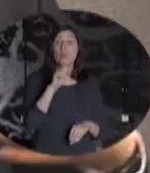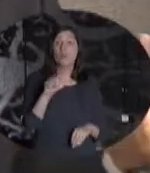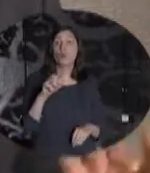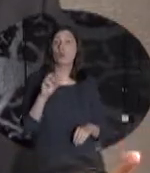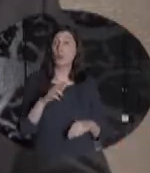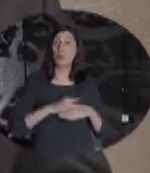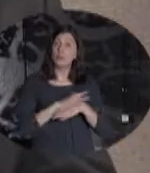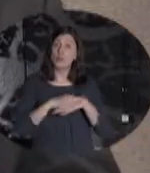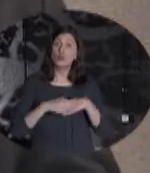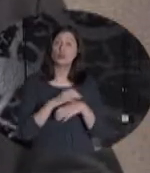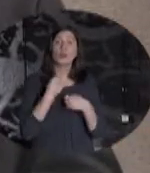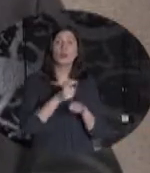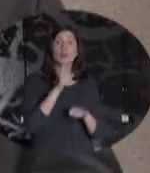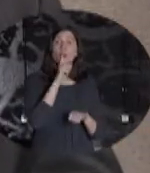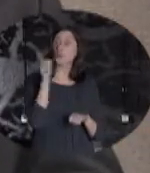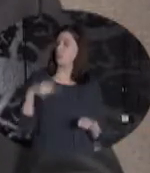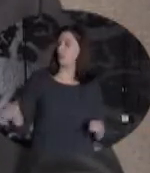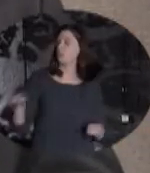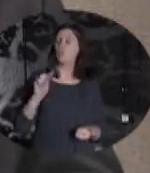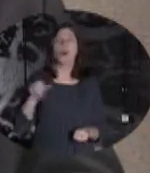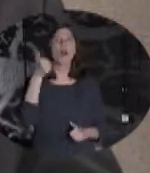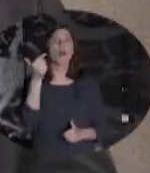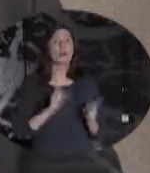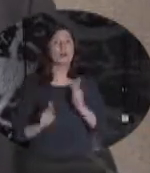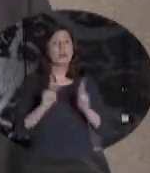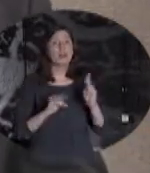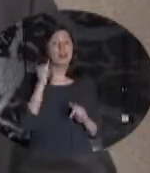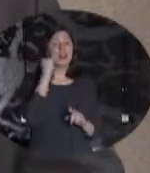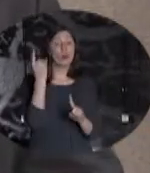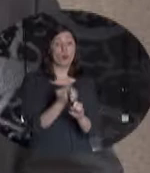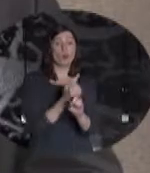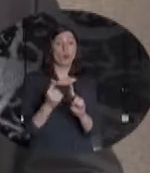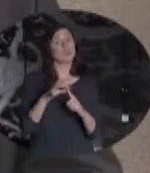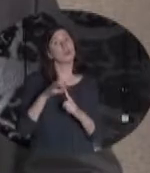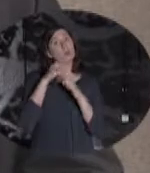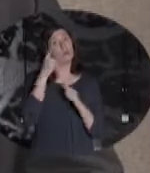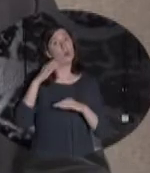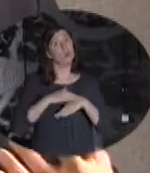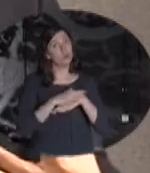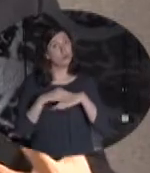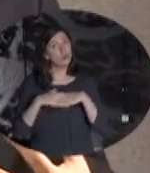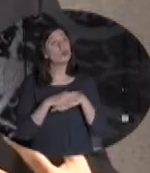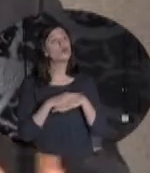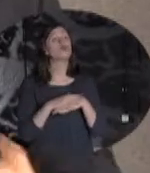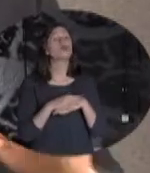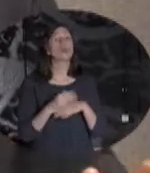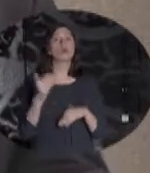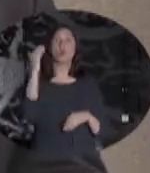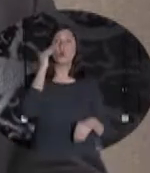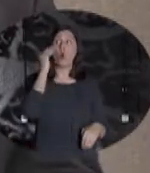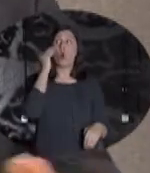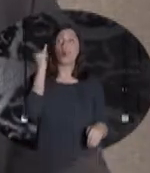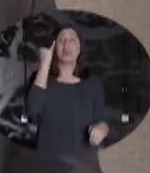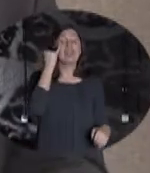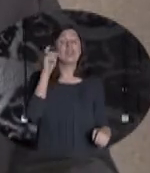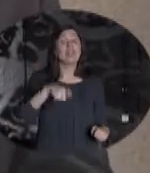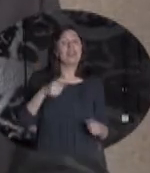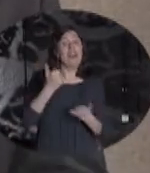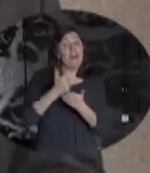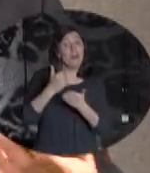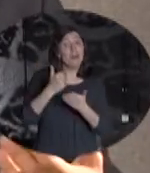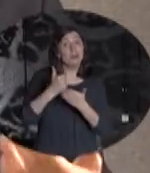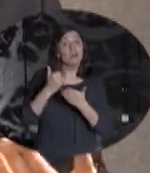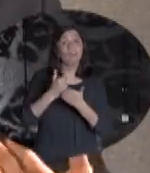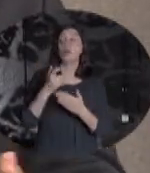kind of make sure there's others around you. If you're out there by yourself, especially at the beach, and know where, if you needed help, that there was someone that could help